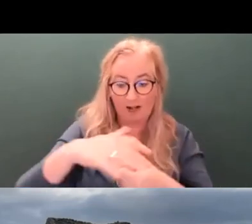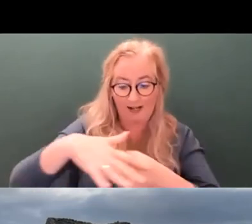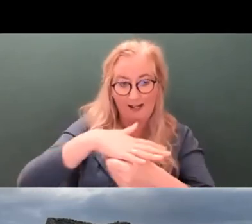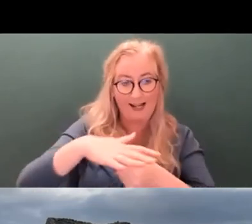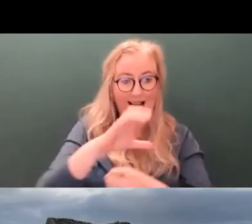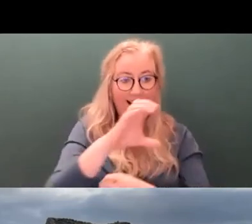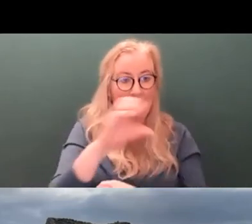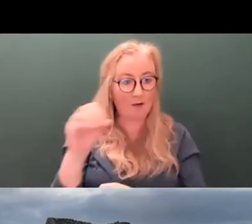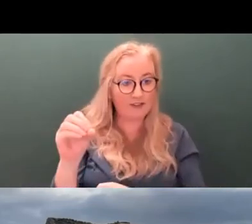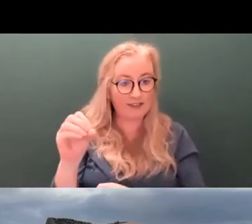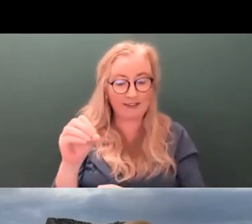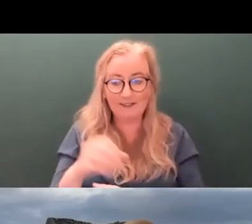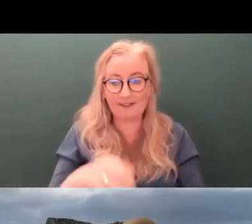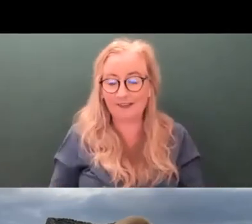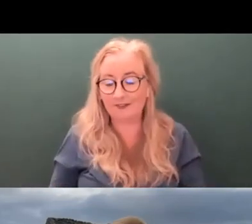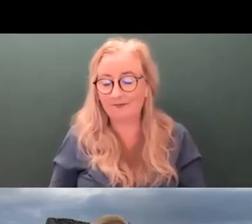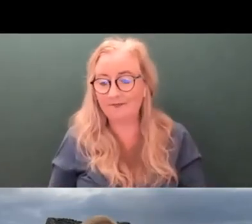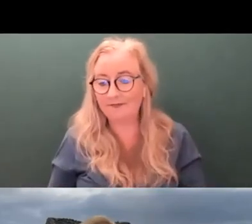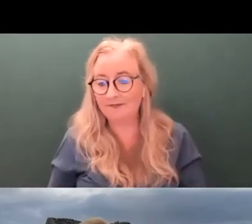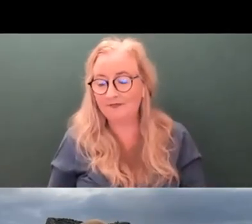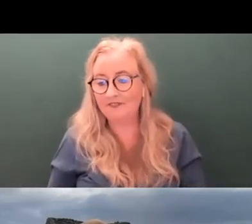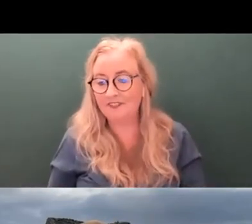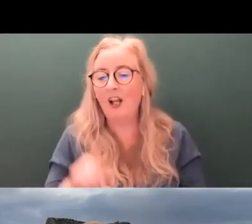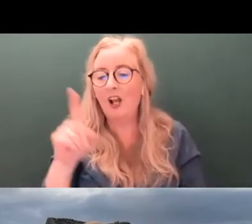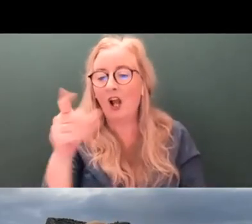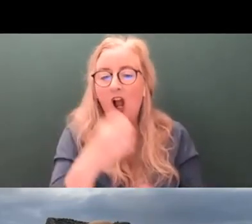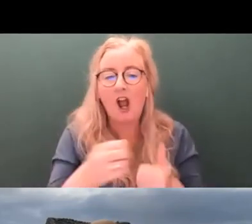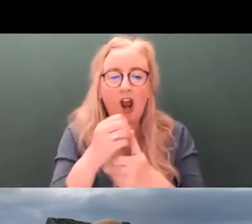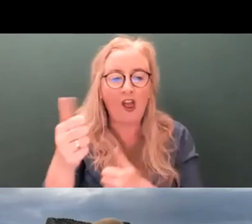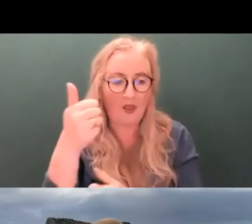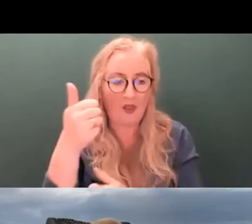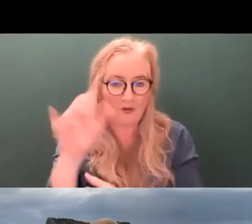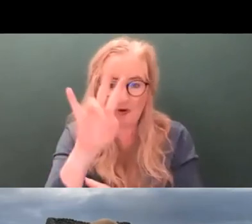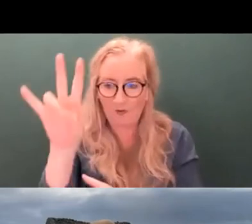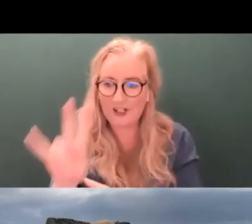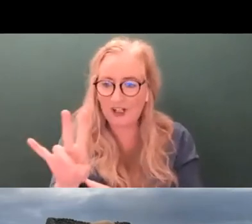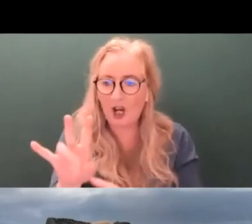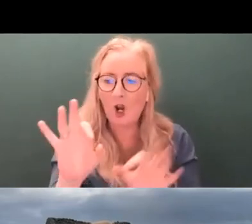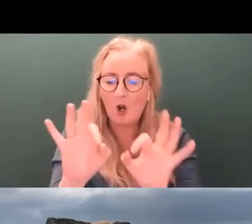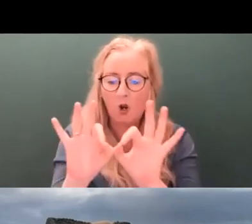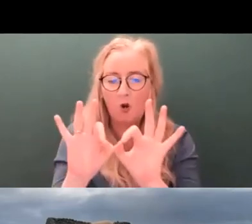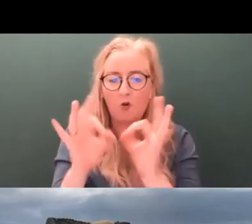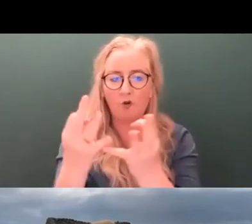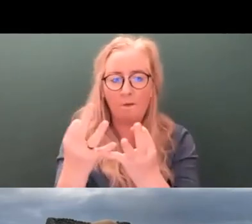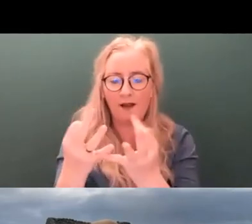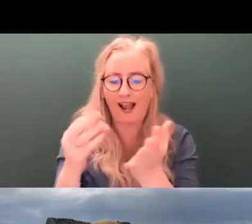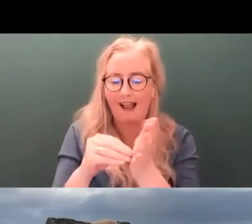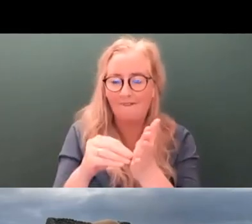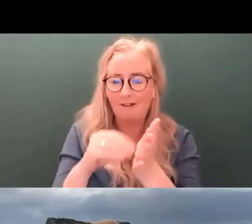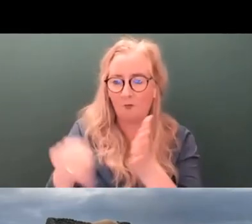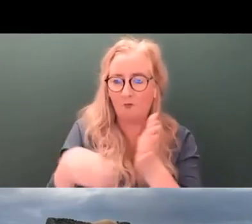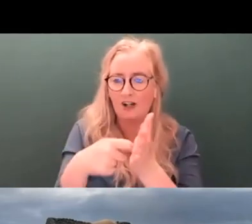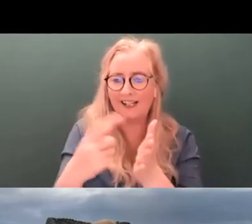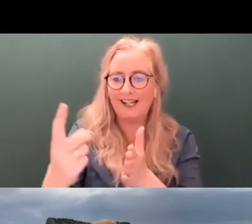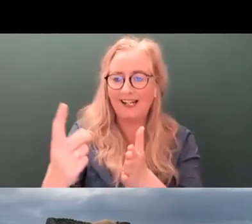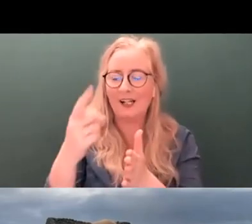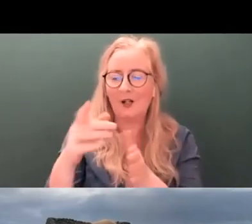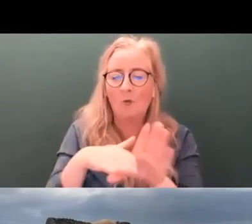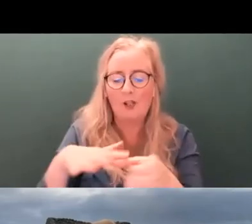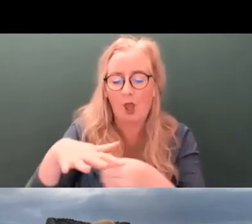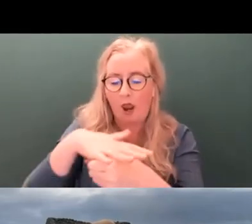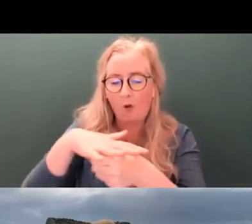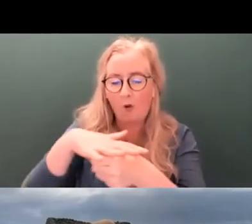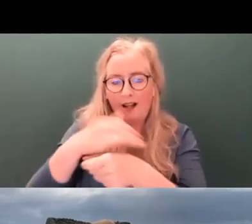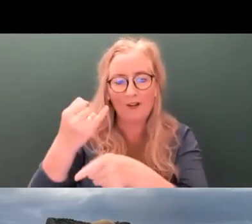Okay, and now there's another good question here and a group had a project that they carried out with local schools